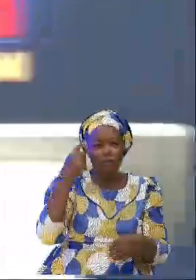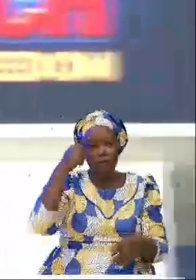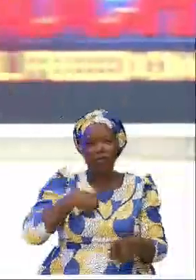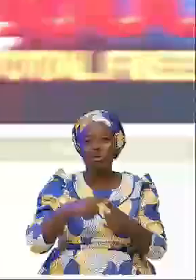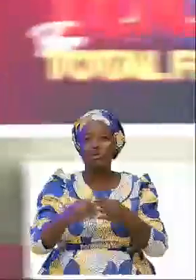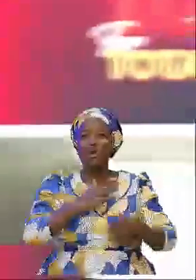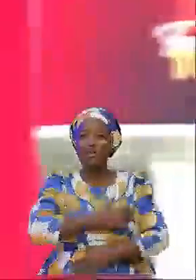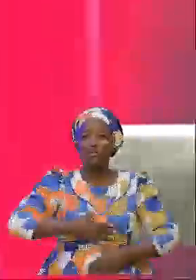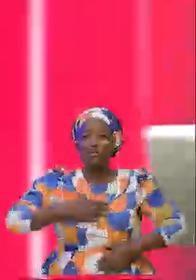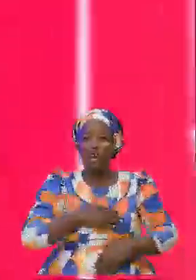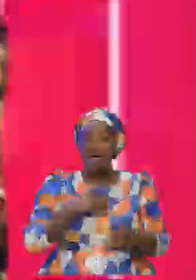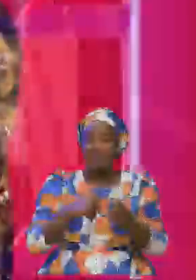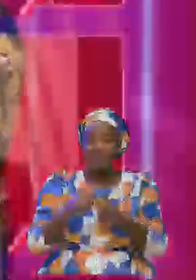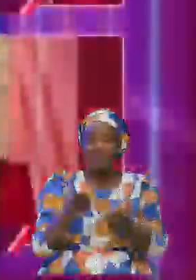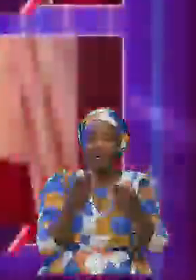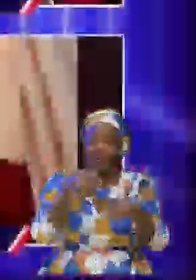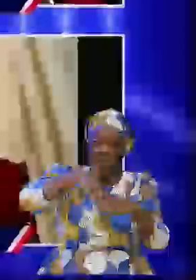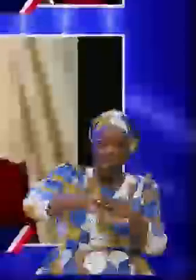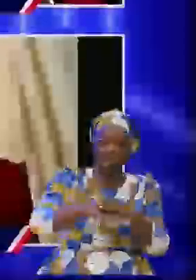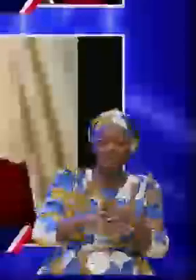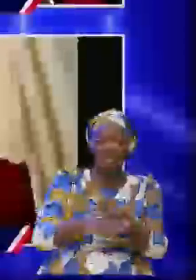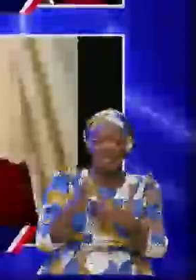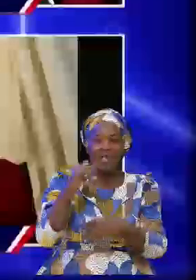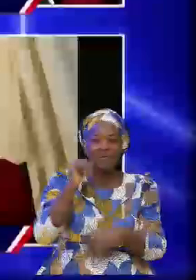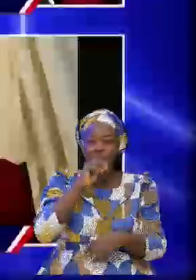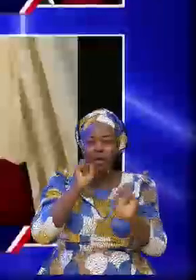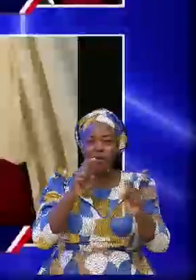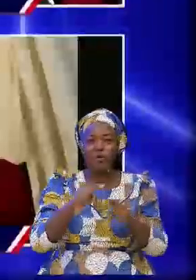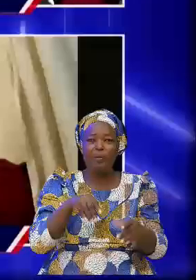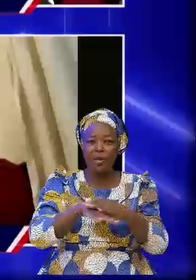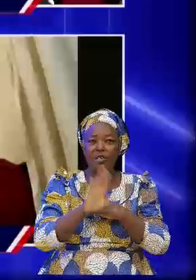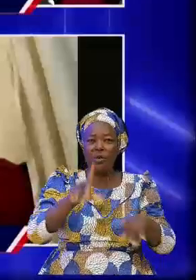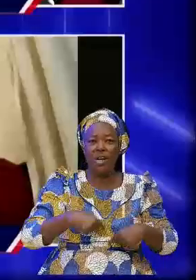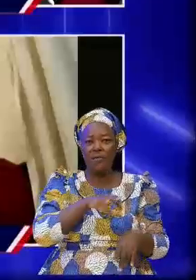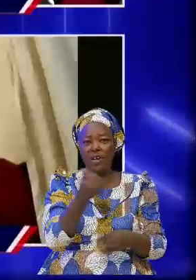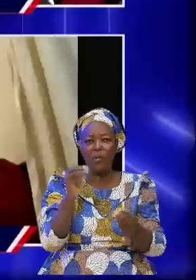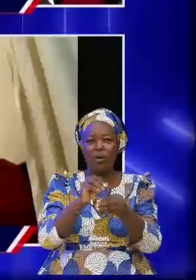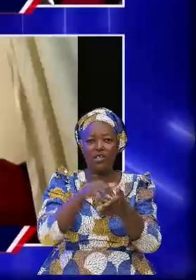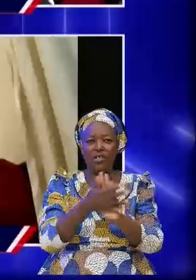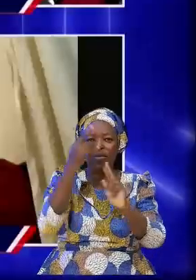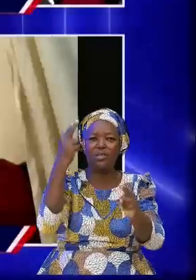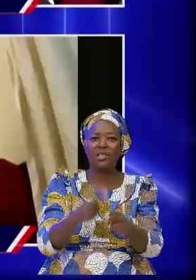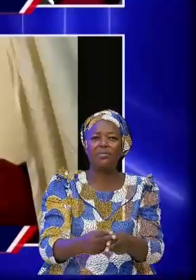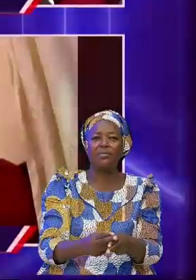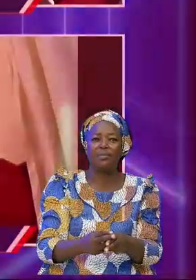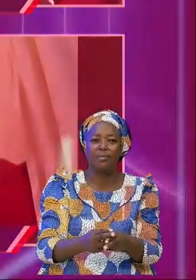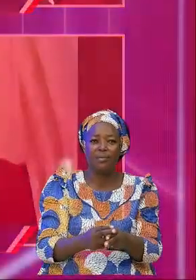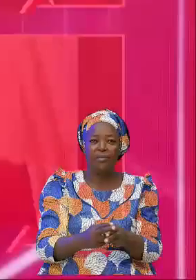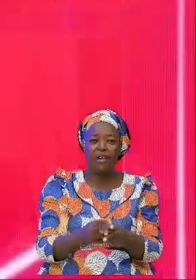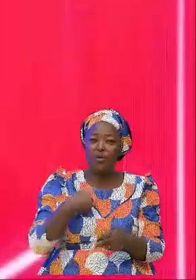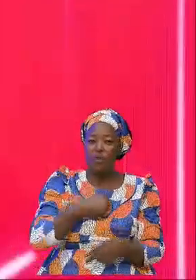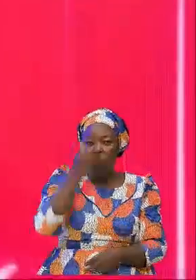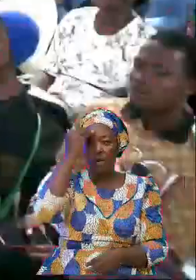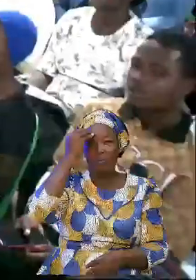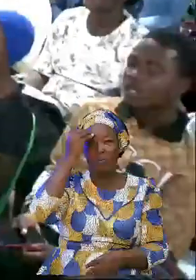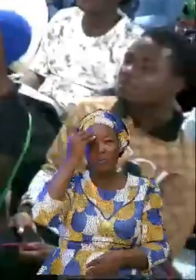sees, look at free corn for me to enjoy, and they want to penetrate, they will not penetrate your